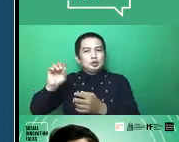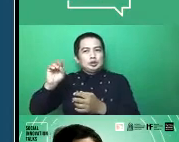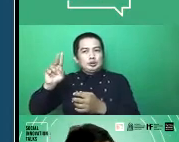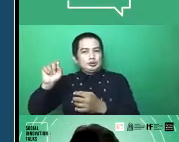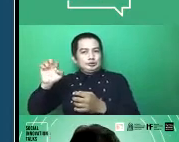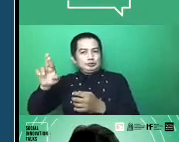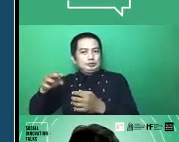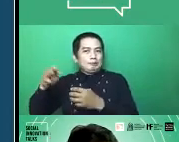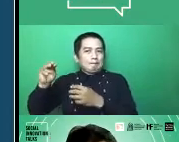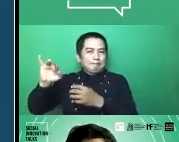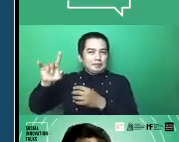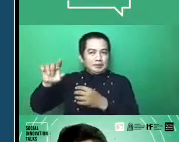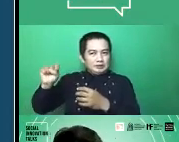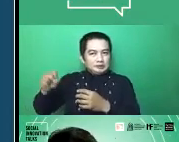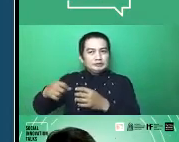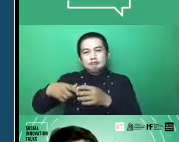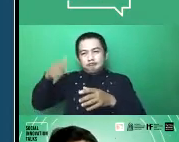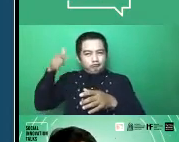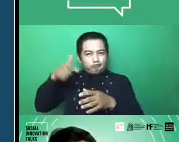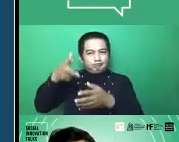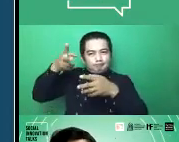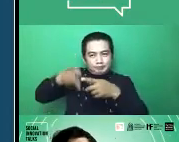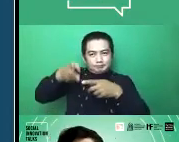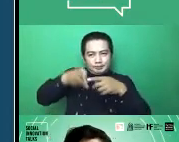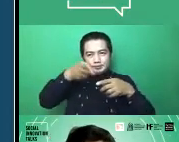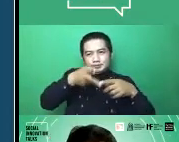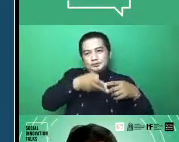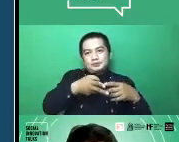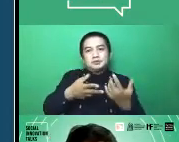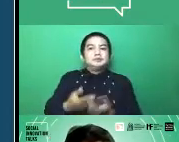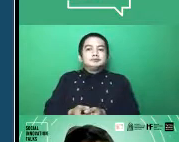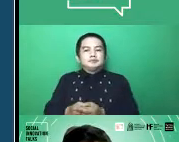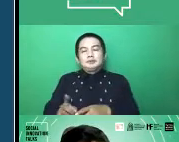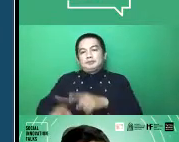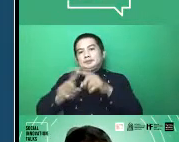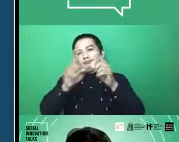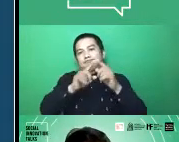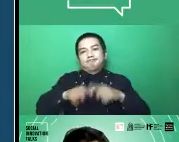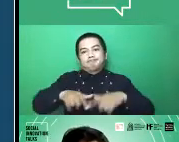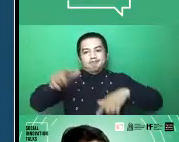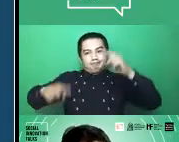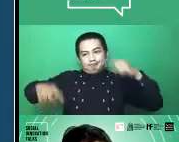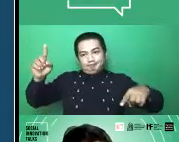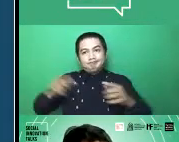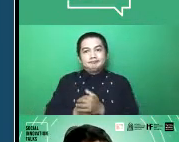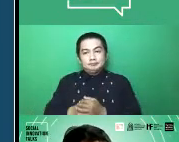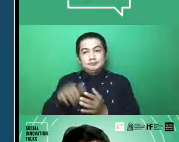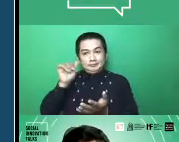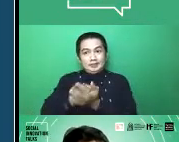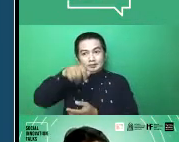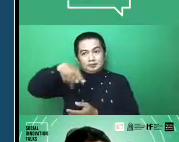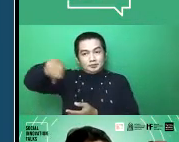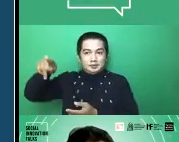machines, laser cutters. All of those are different kinds of subtractive manufacturing. And these kinds of applications,